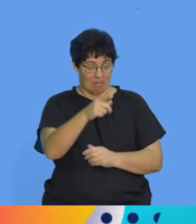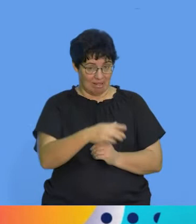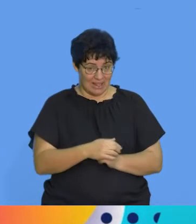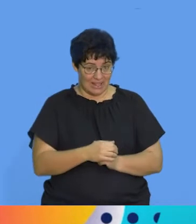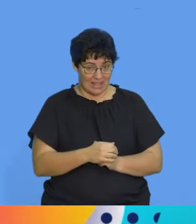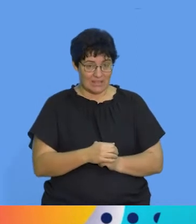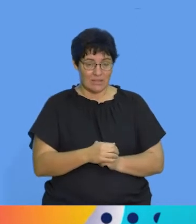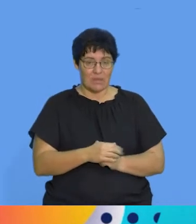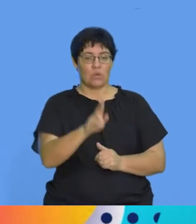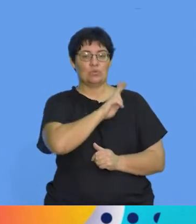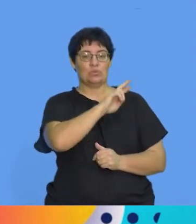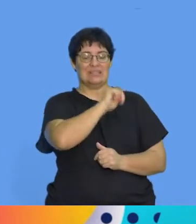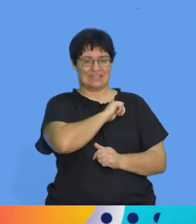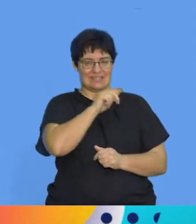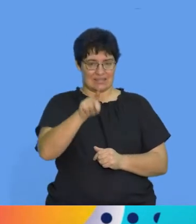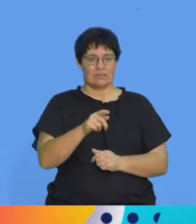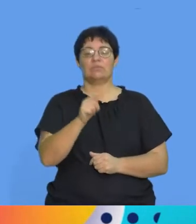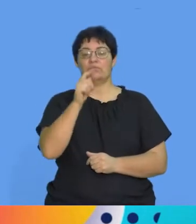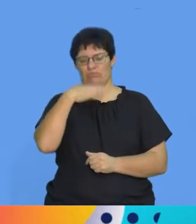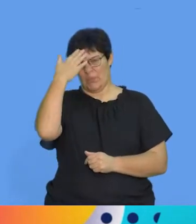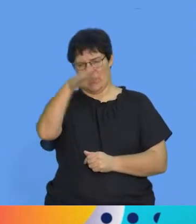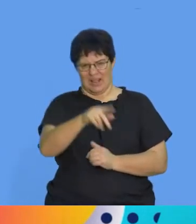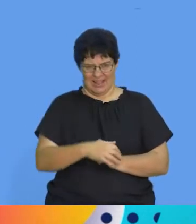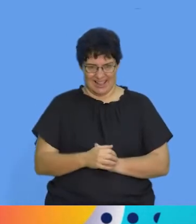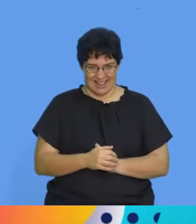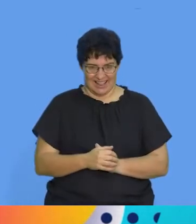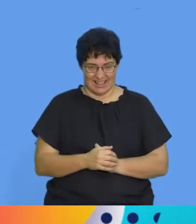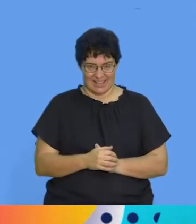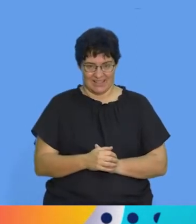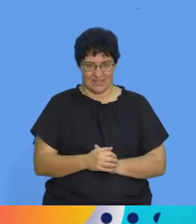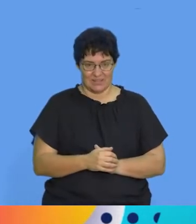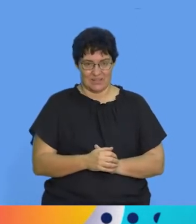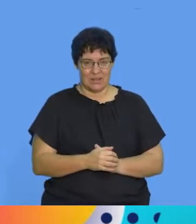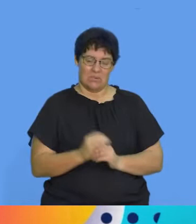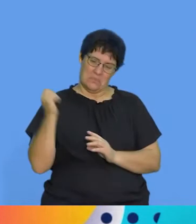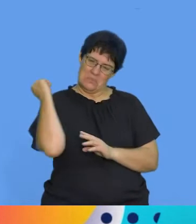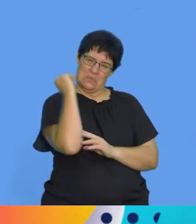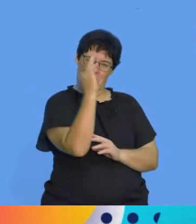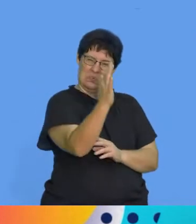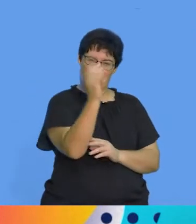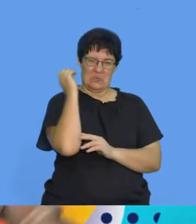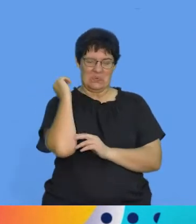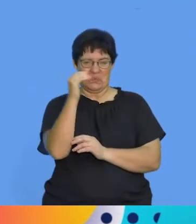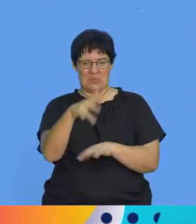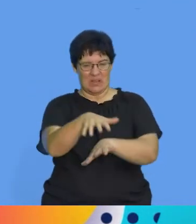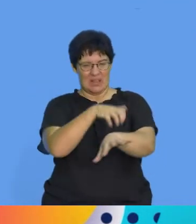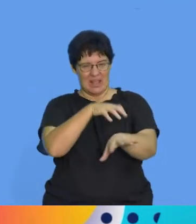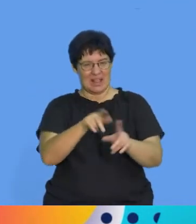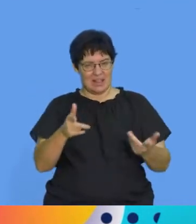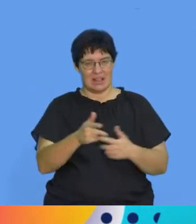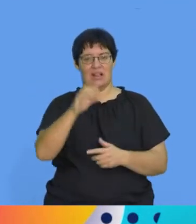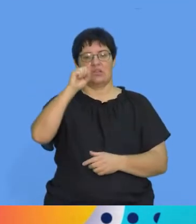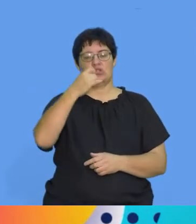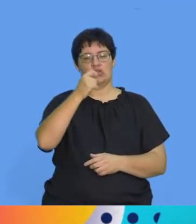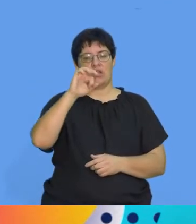you who live down in KwaZulu-Natal, you should know that because you've filled lots of fields, filled with them.